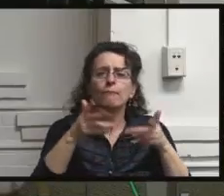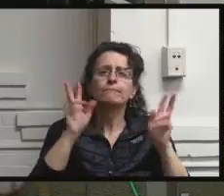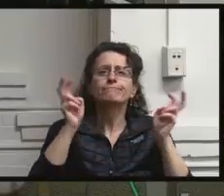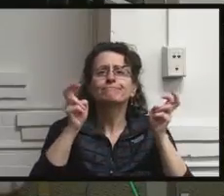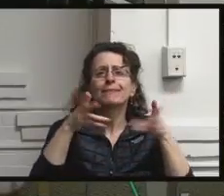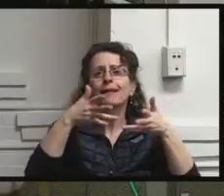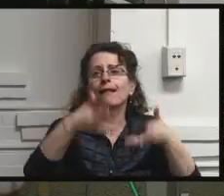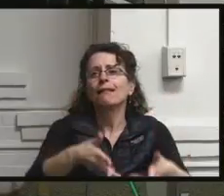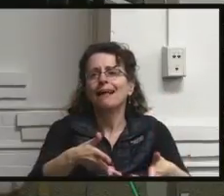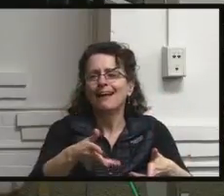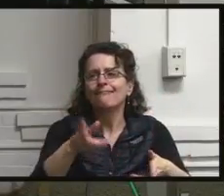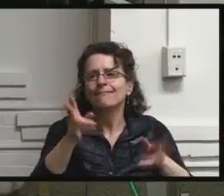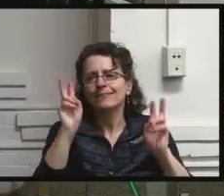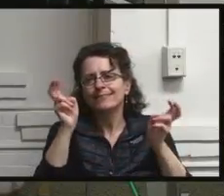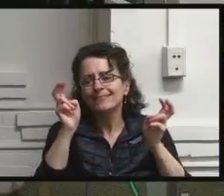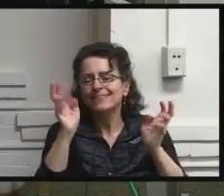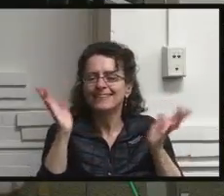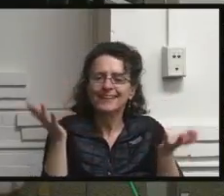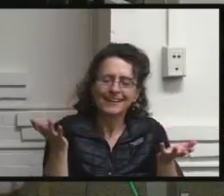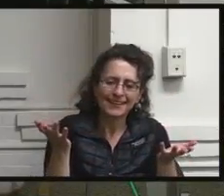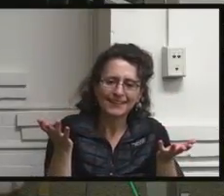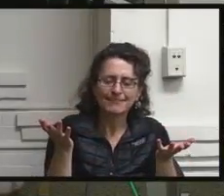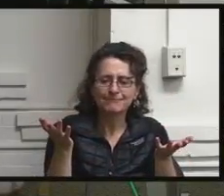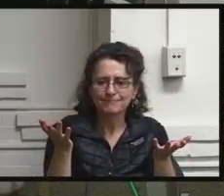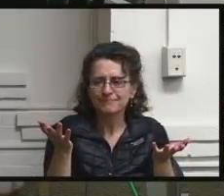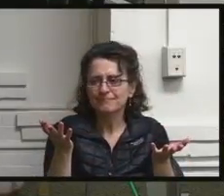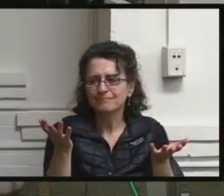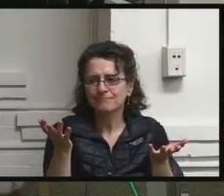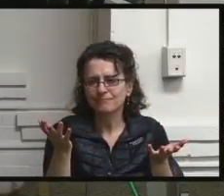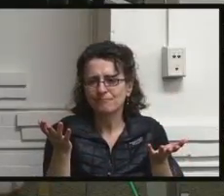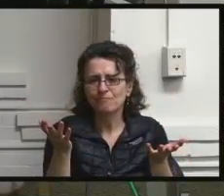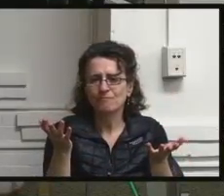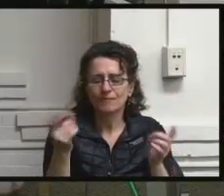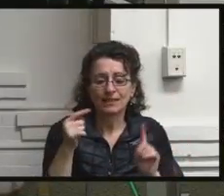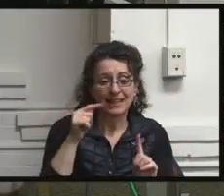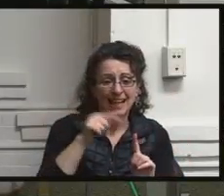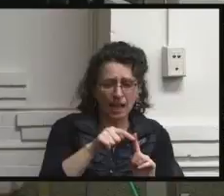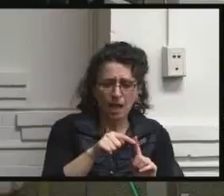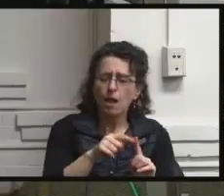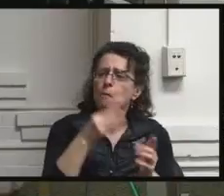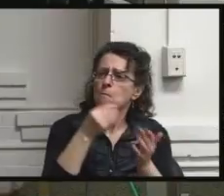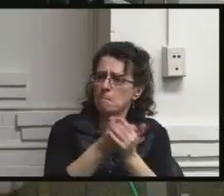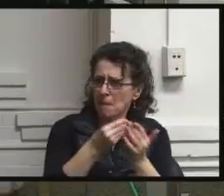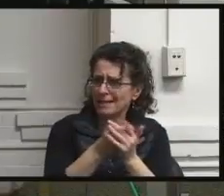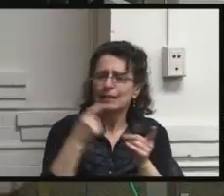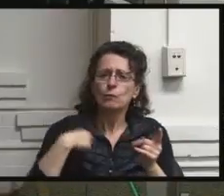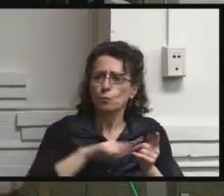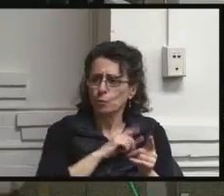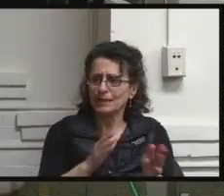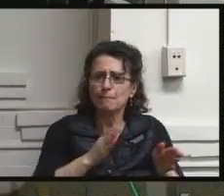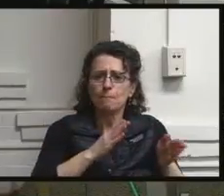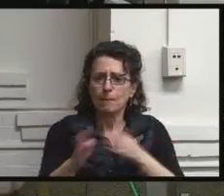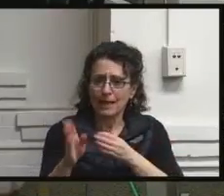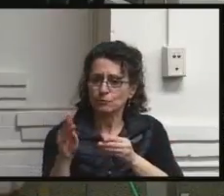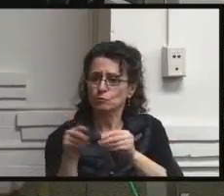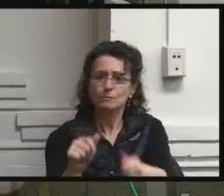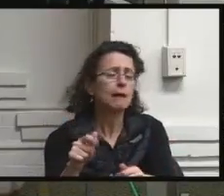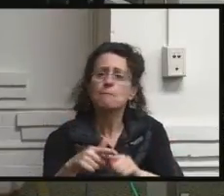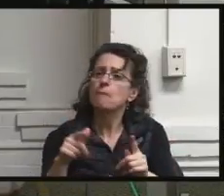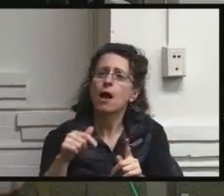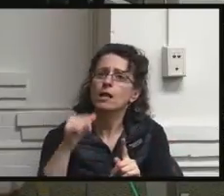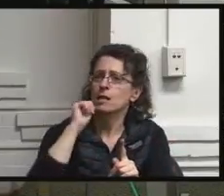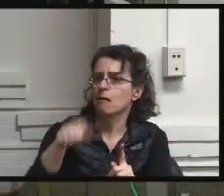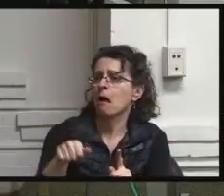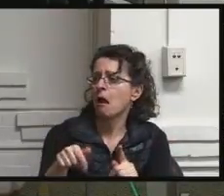which was funds that had been allocated before but hadn't been spent.